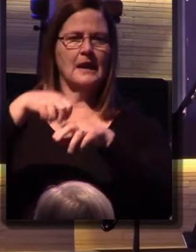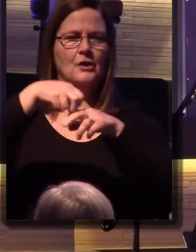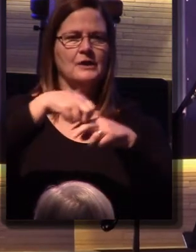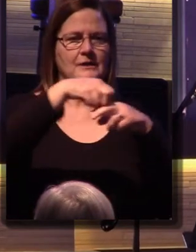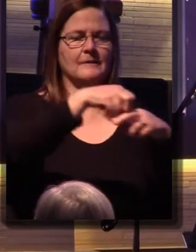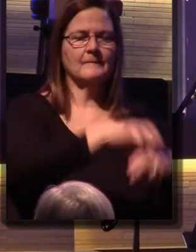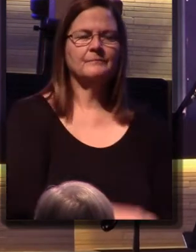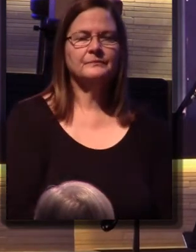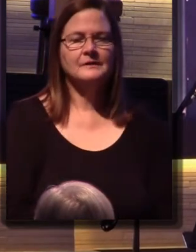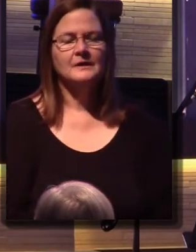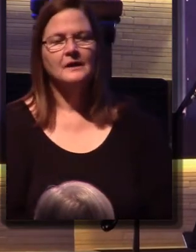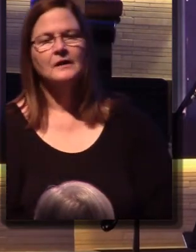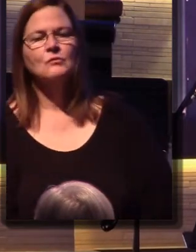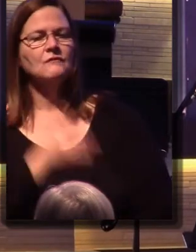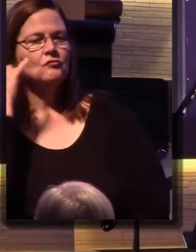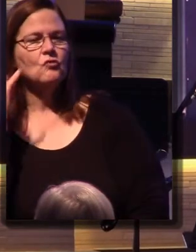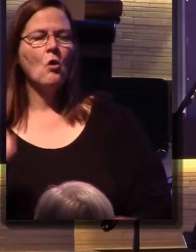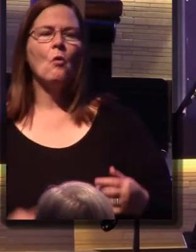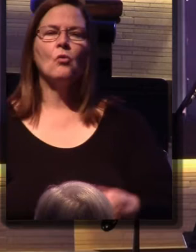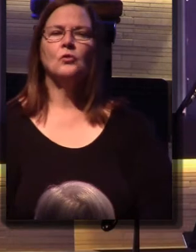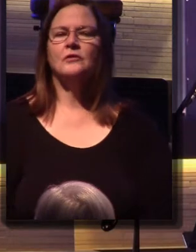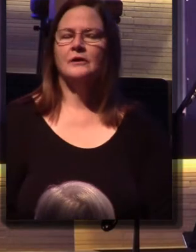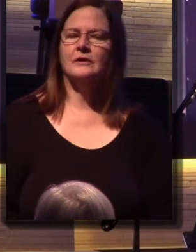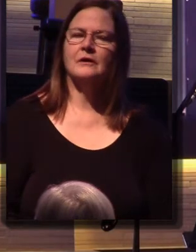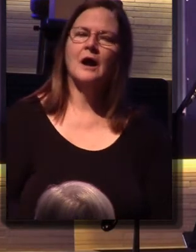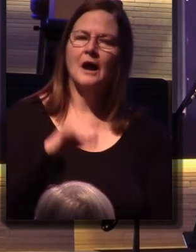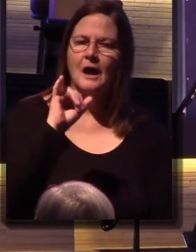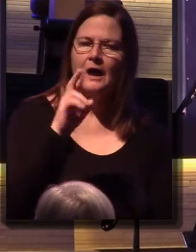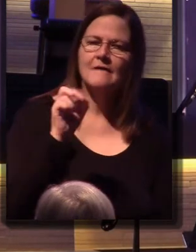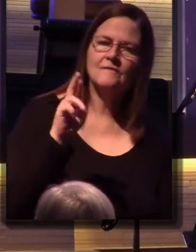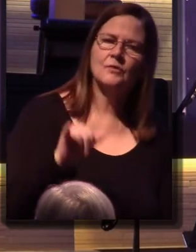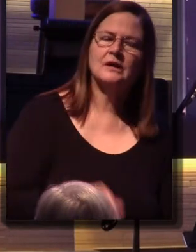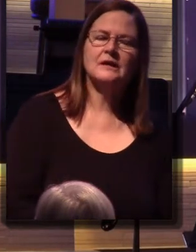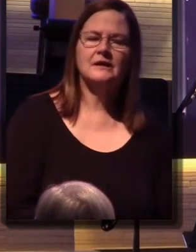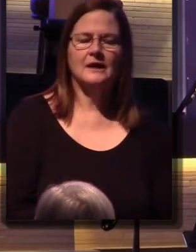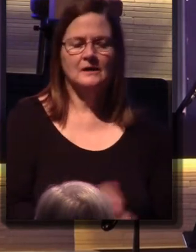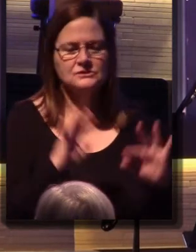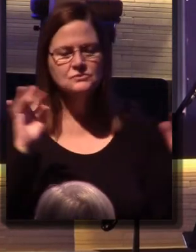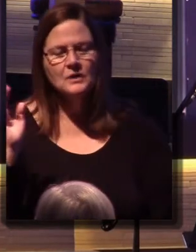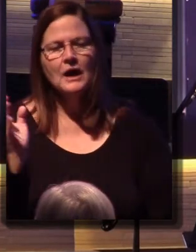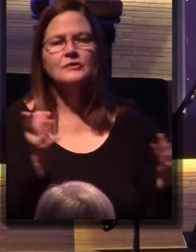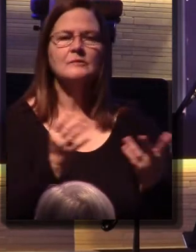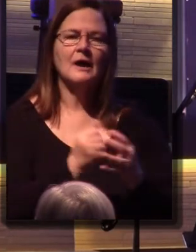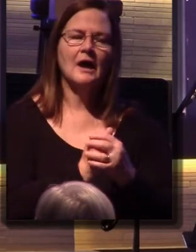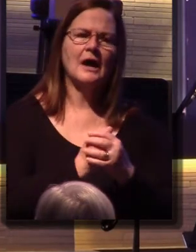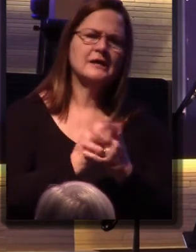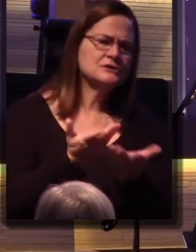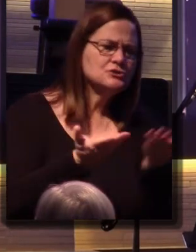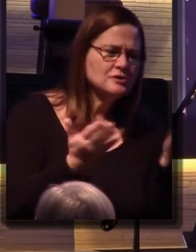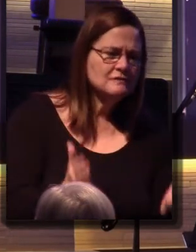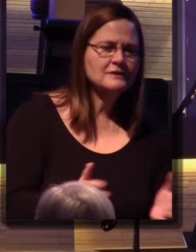bier, you know, this beautiful float, you know, adorned with gold and ivory, and surrounded